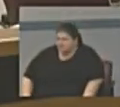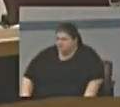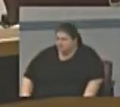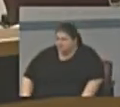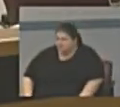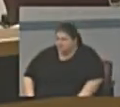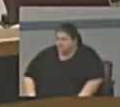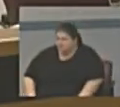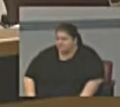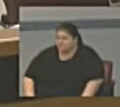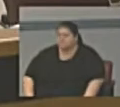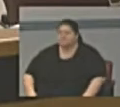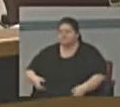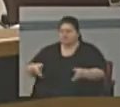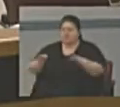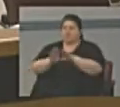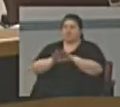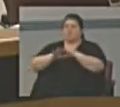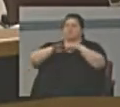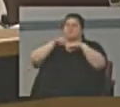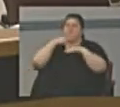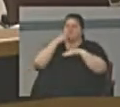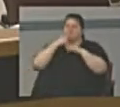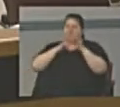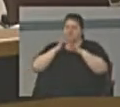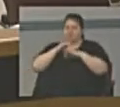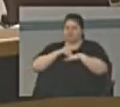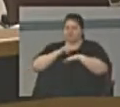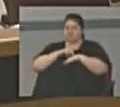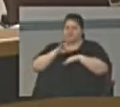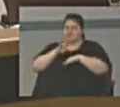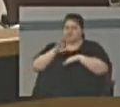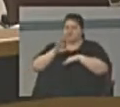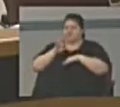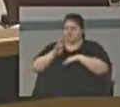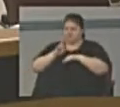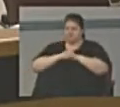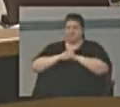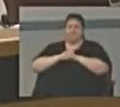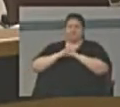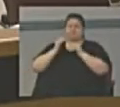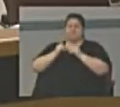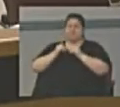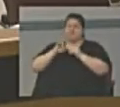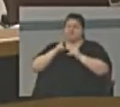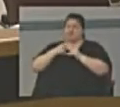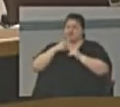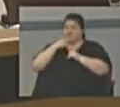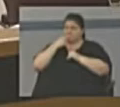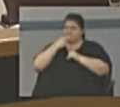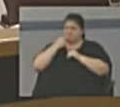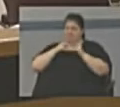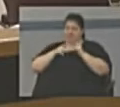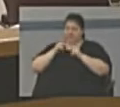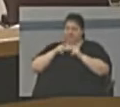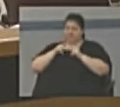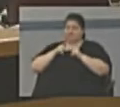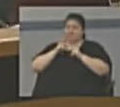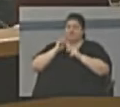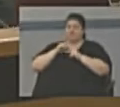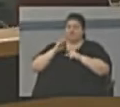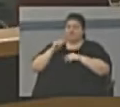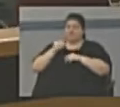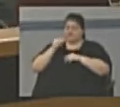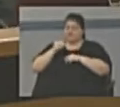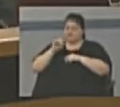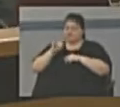Seeing no one, I'll close the public hearing at 7:52. The second public hearing with possible action is scheduled for Monday,